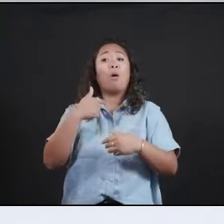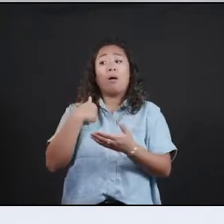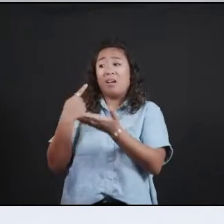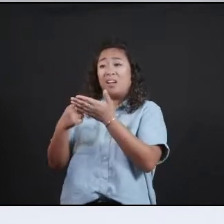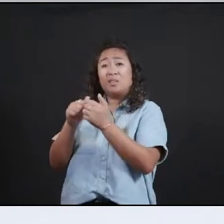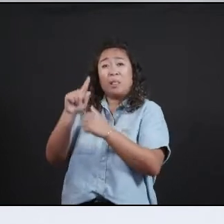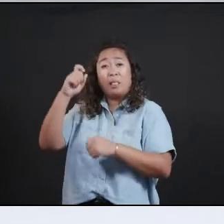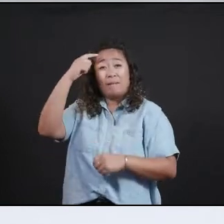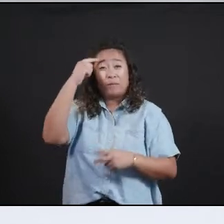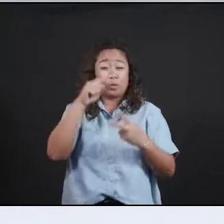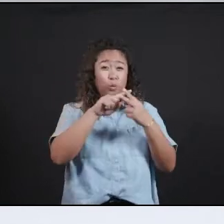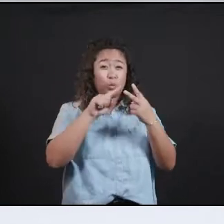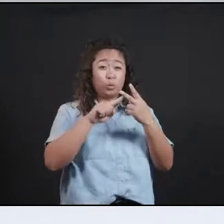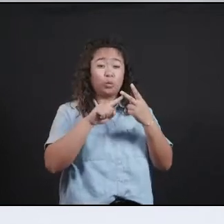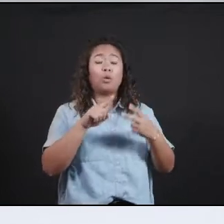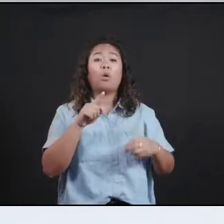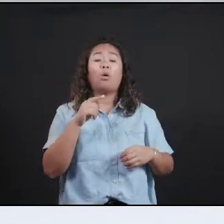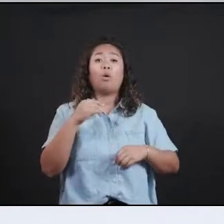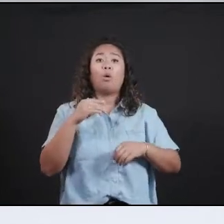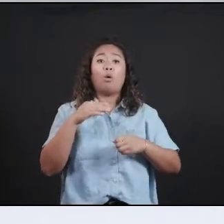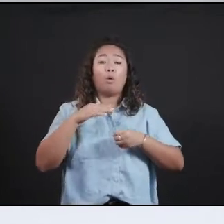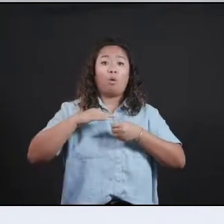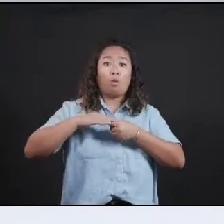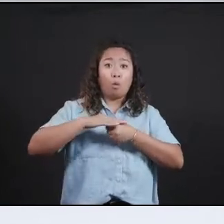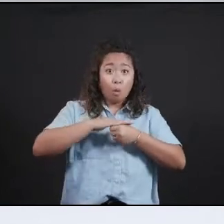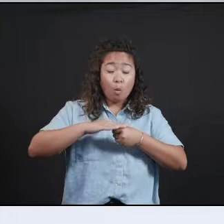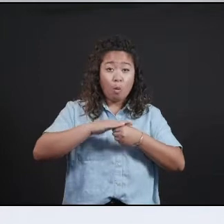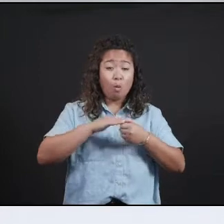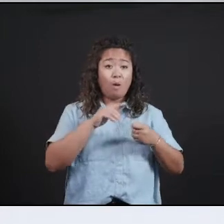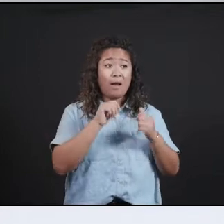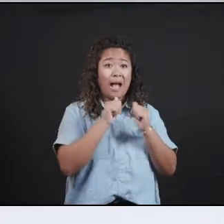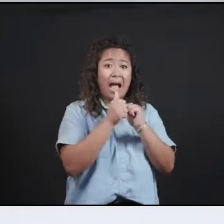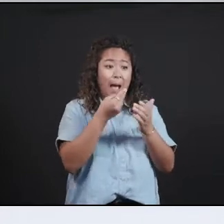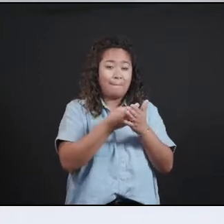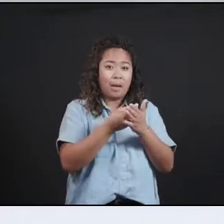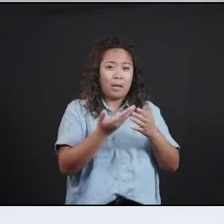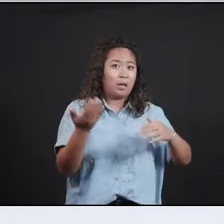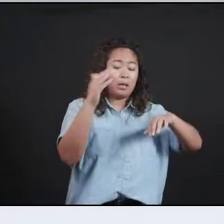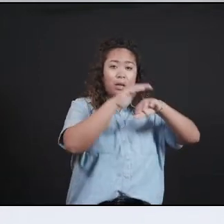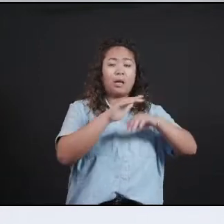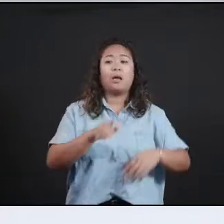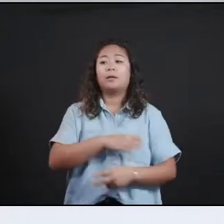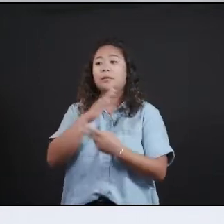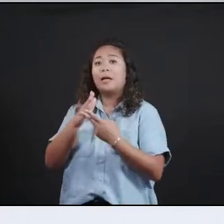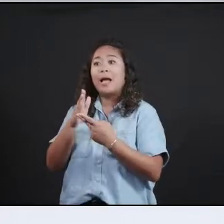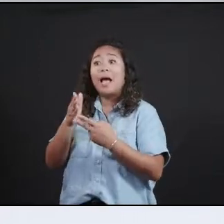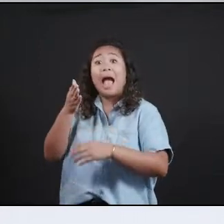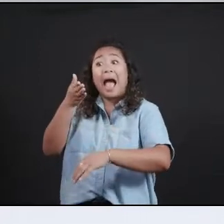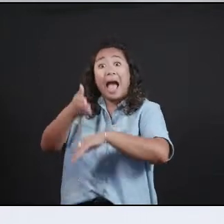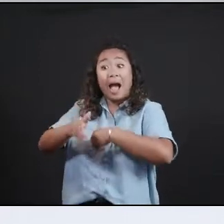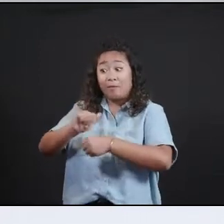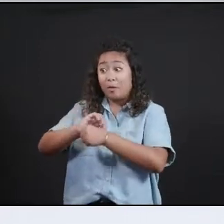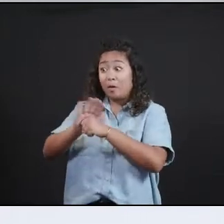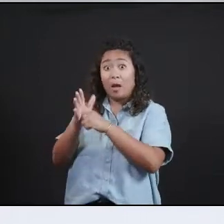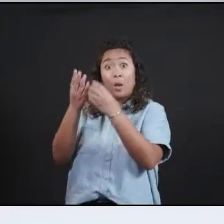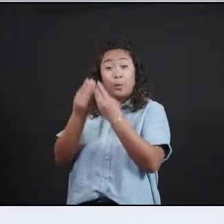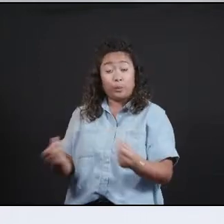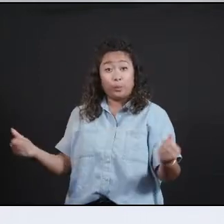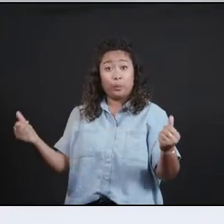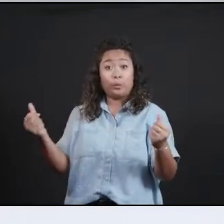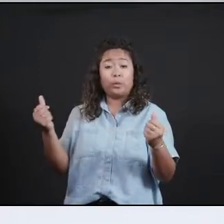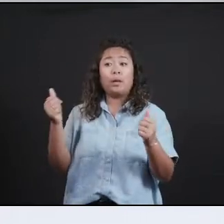look at what other Caribbean islands and smaller municipalities are doing to support and upkeep their agriculture